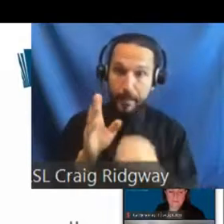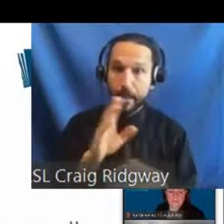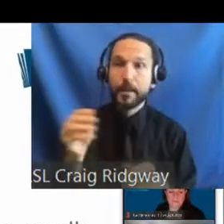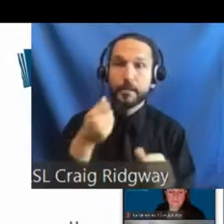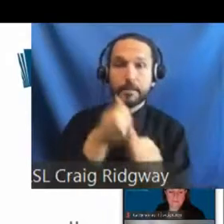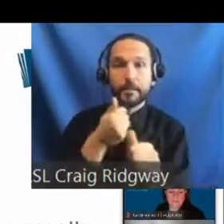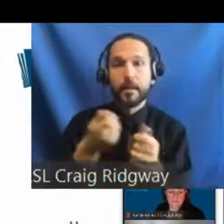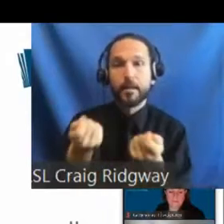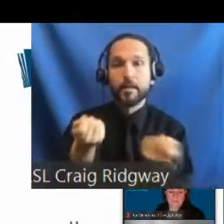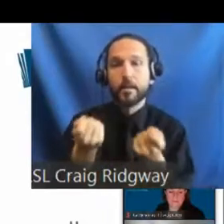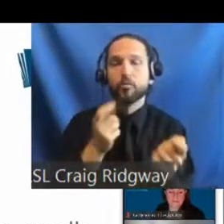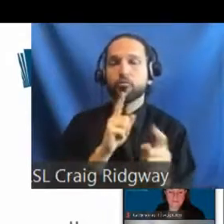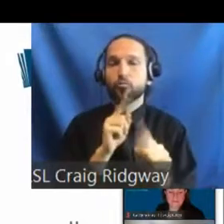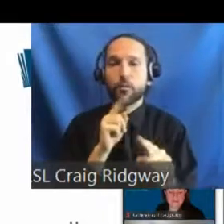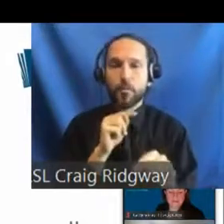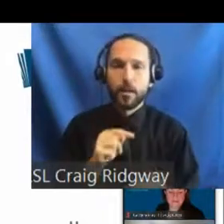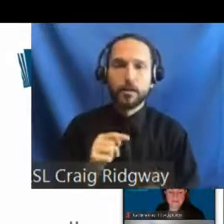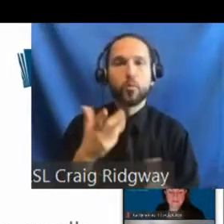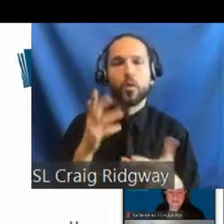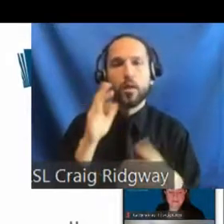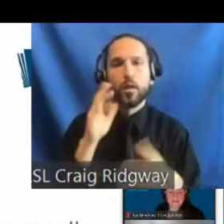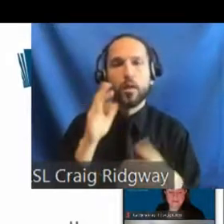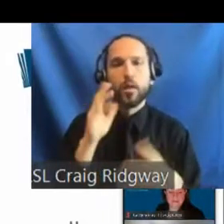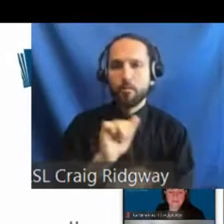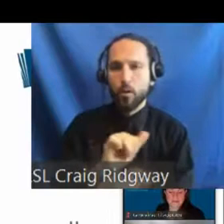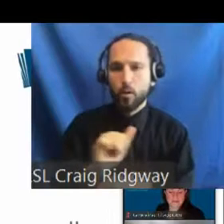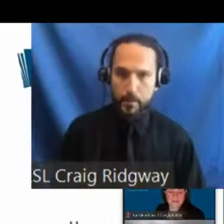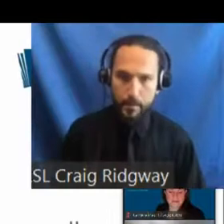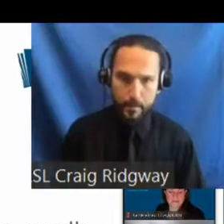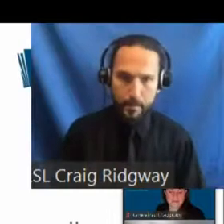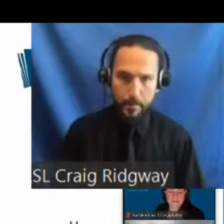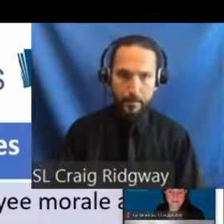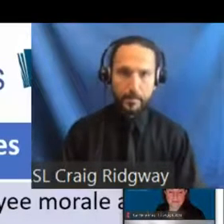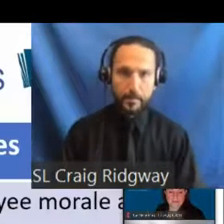inhibiting certain responses may impact employment.